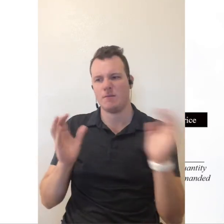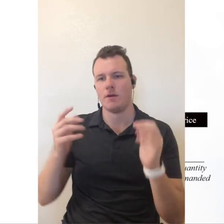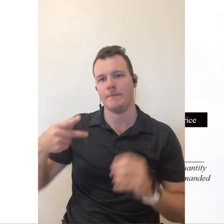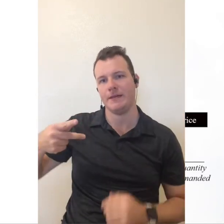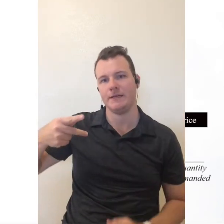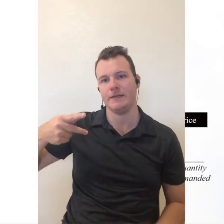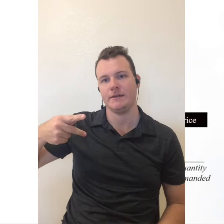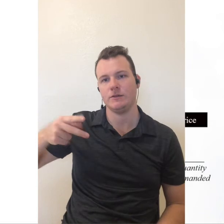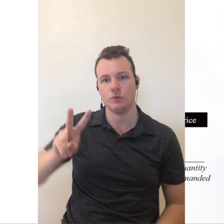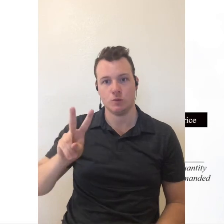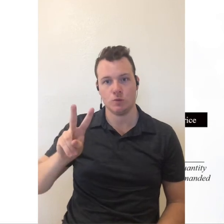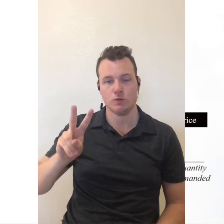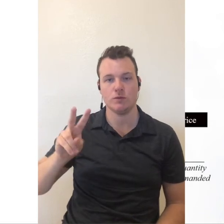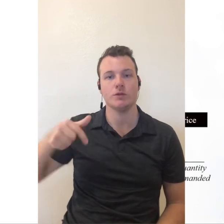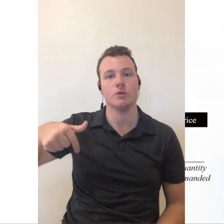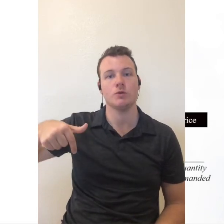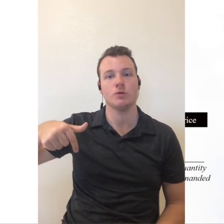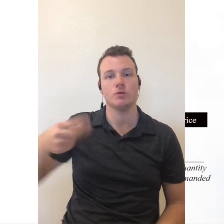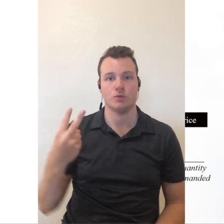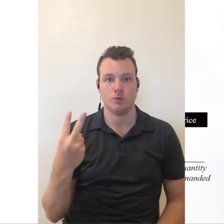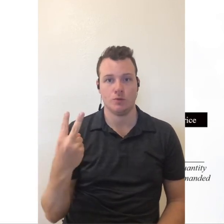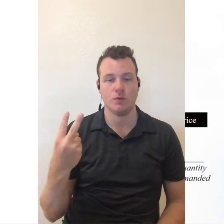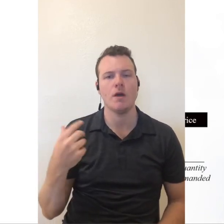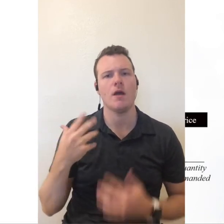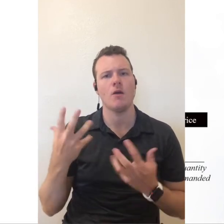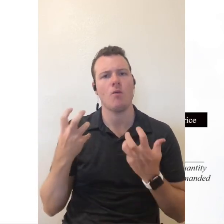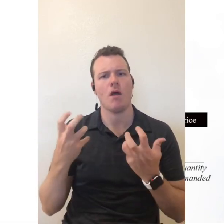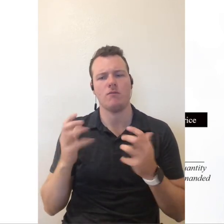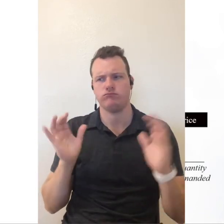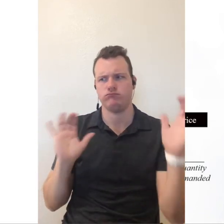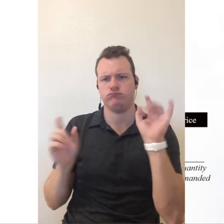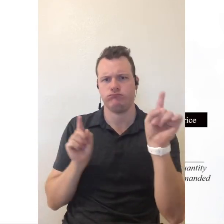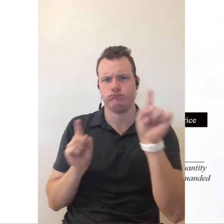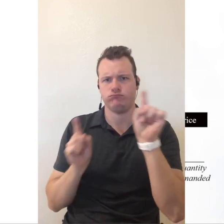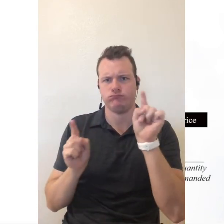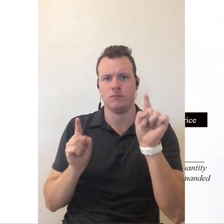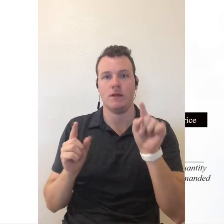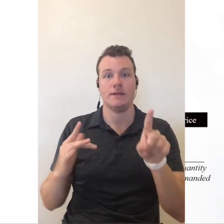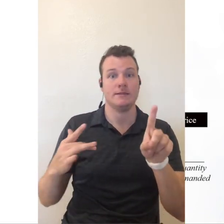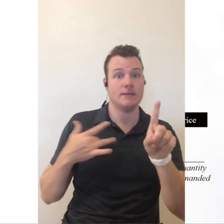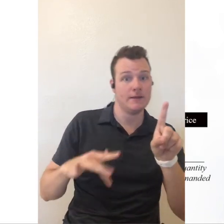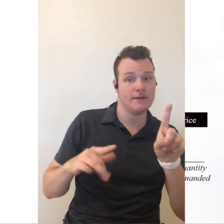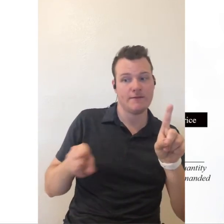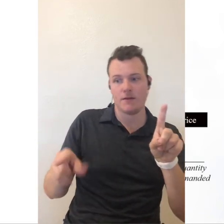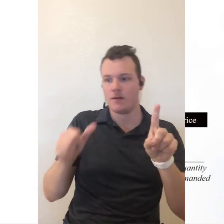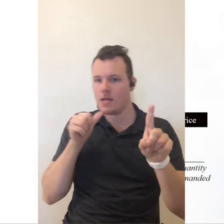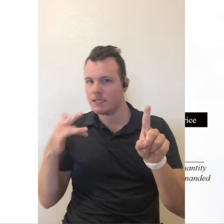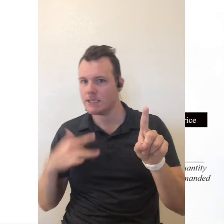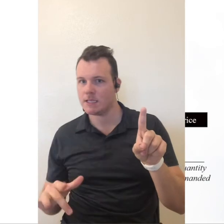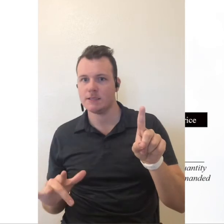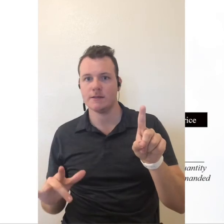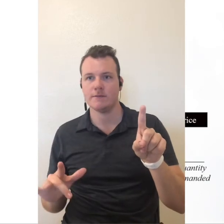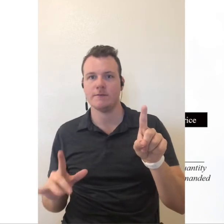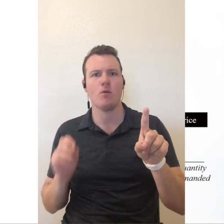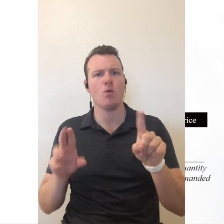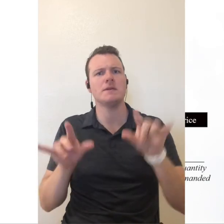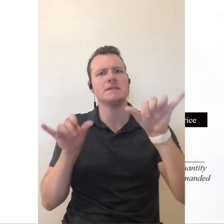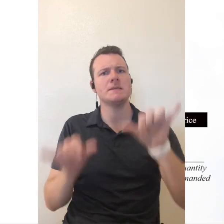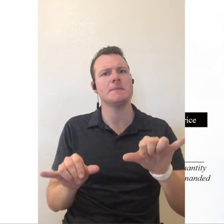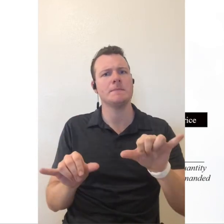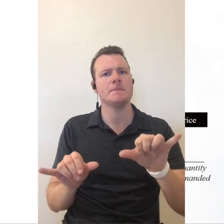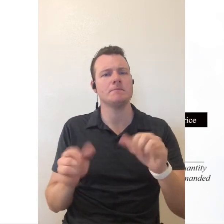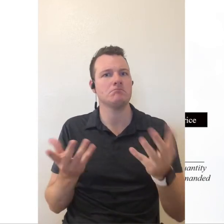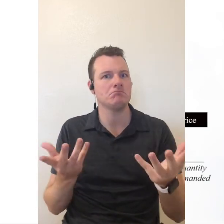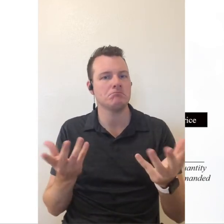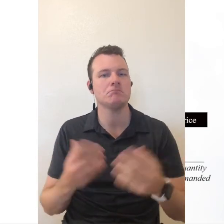Q1 to P2, Q2. And I want to see whether or not there's a change